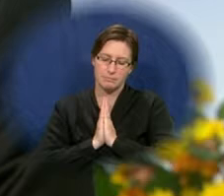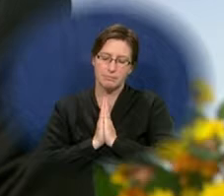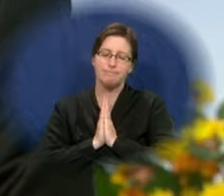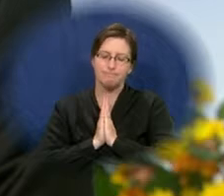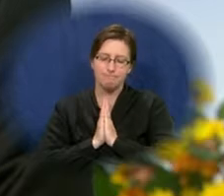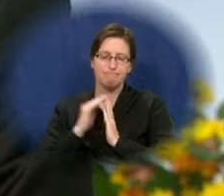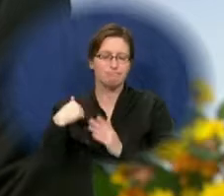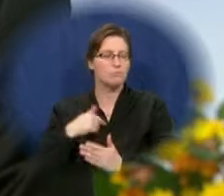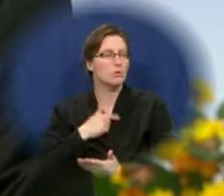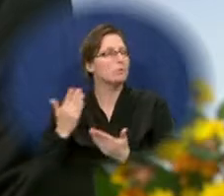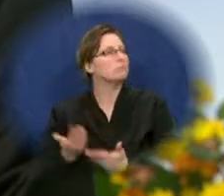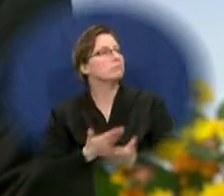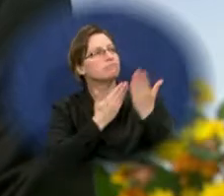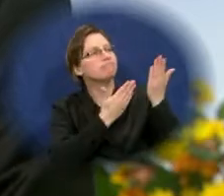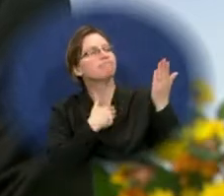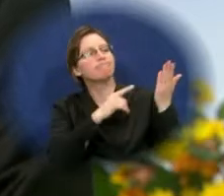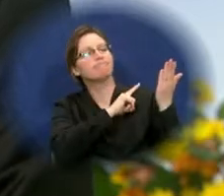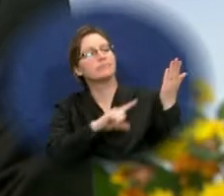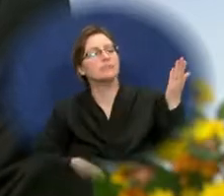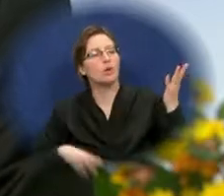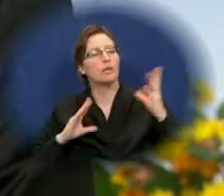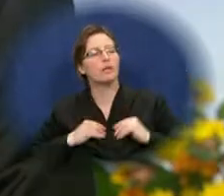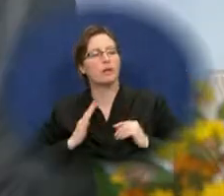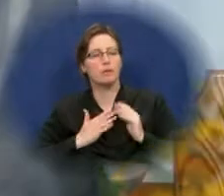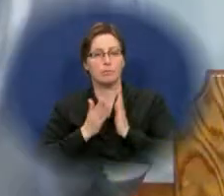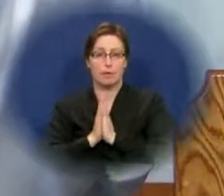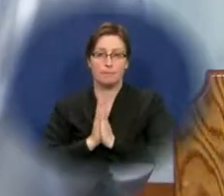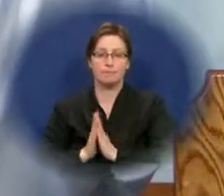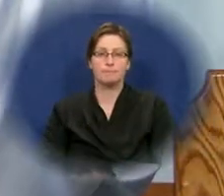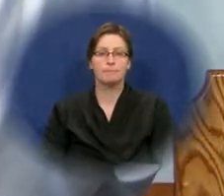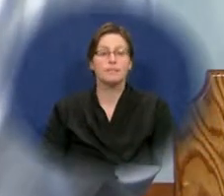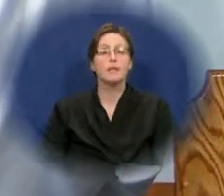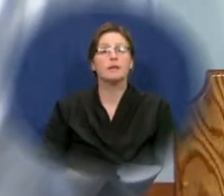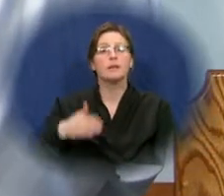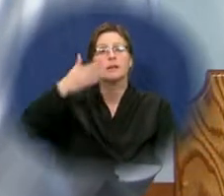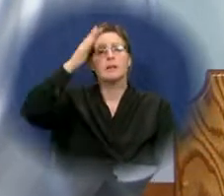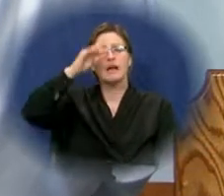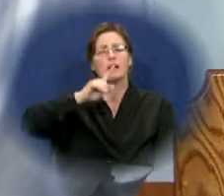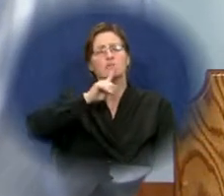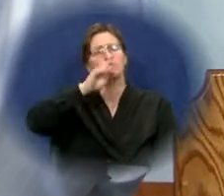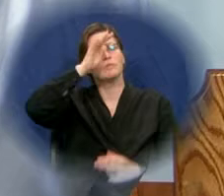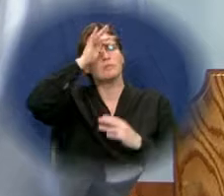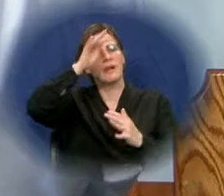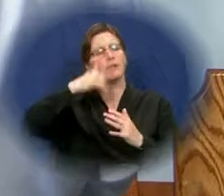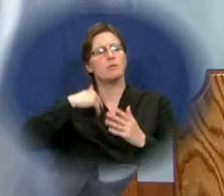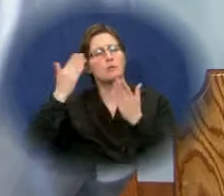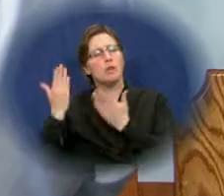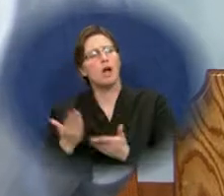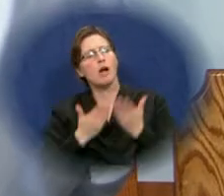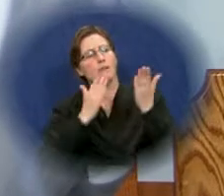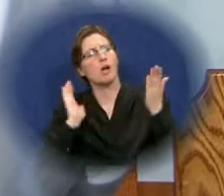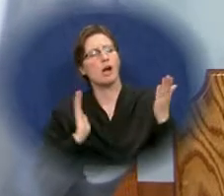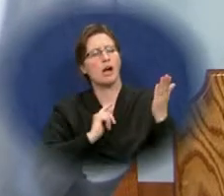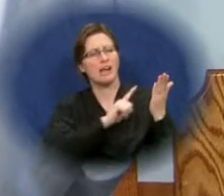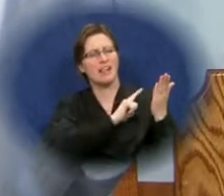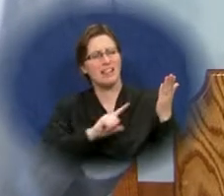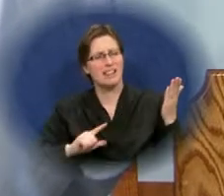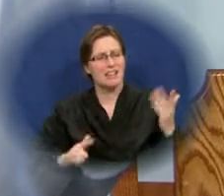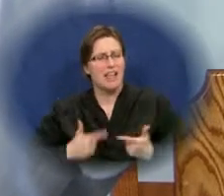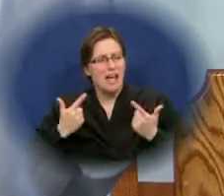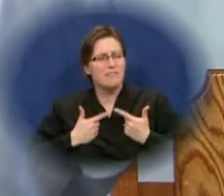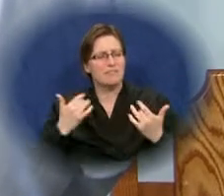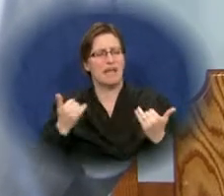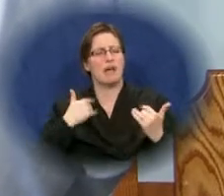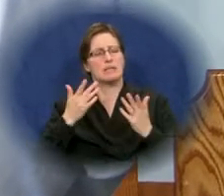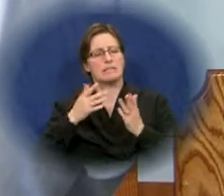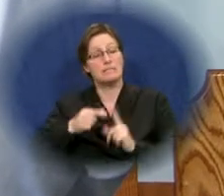We pray to the Lord. Lord, hear our prayer. God our Father, we humbly offer to you our lives and these our special needs